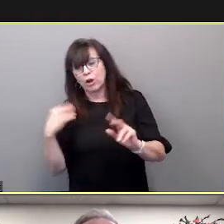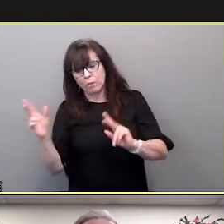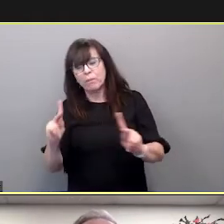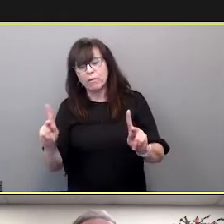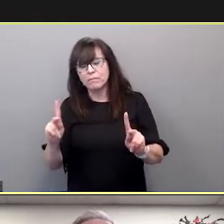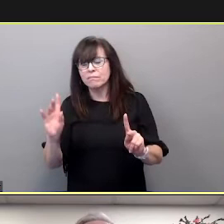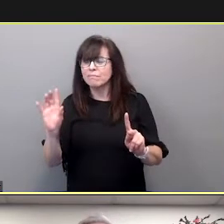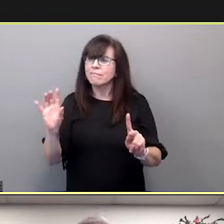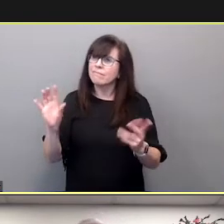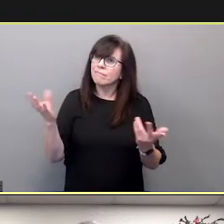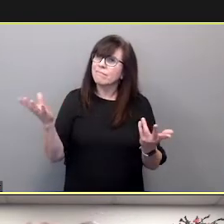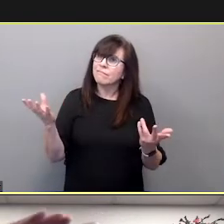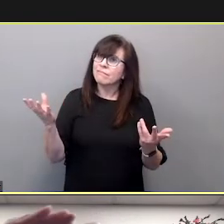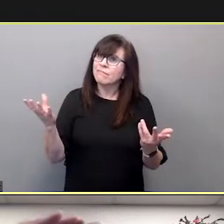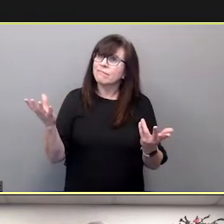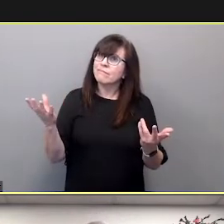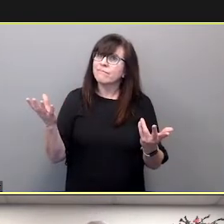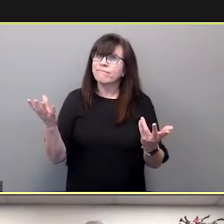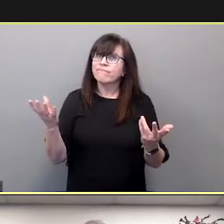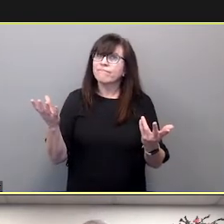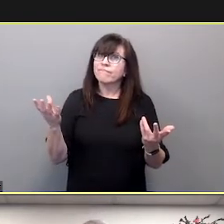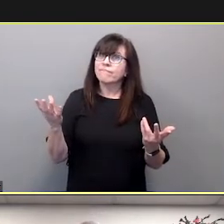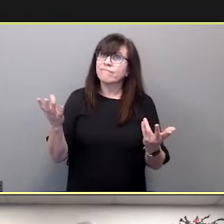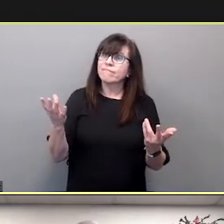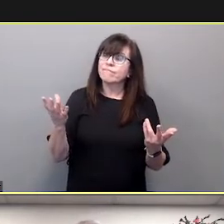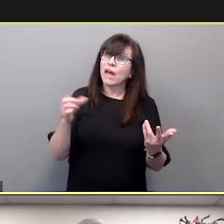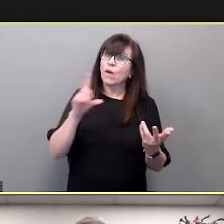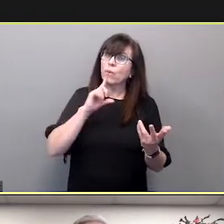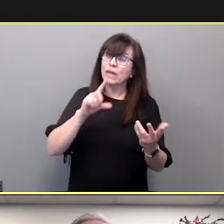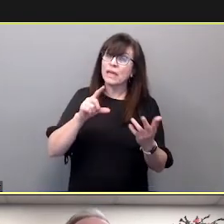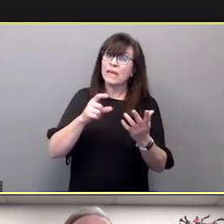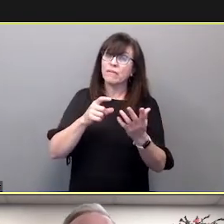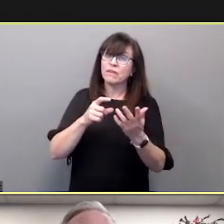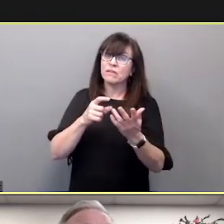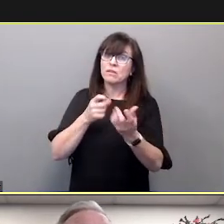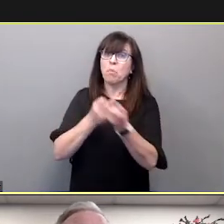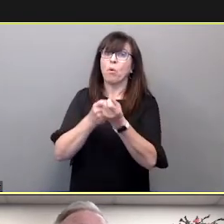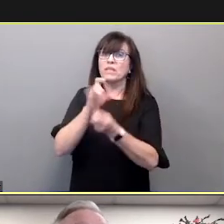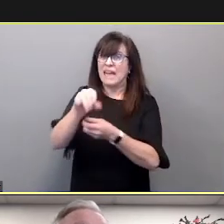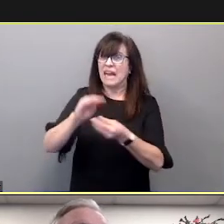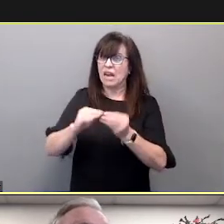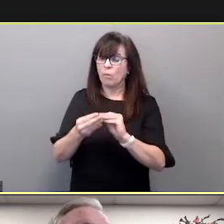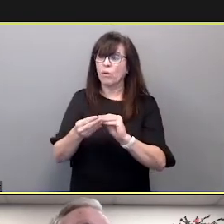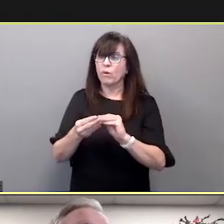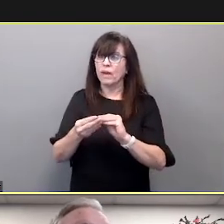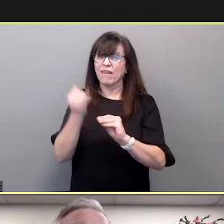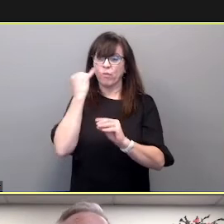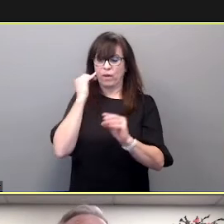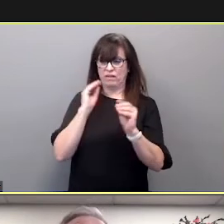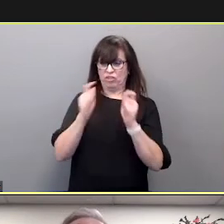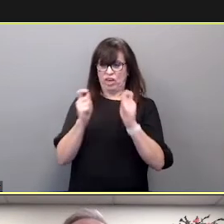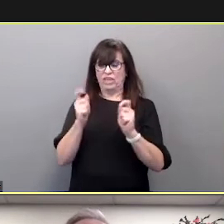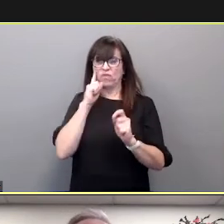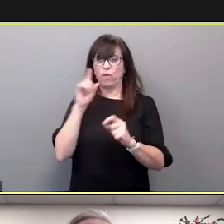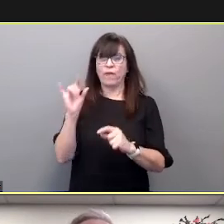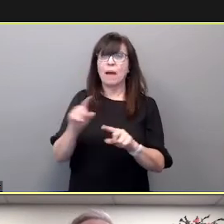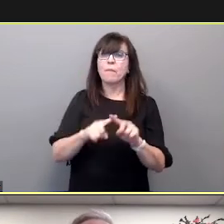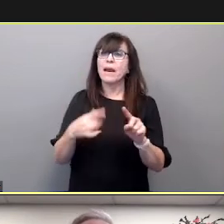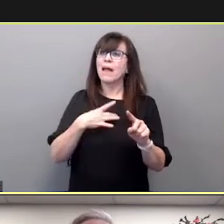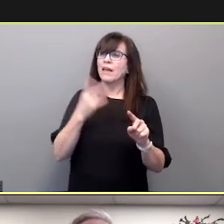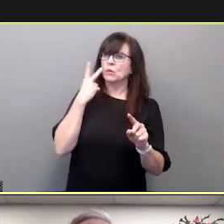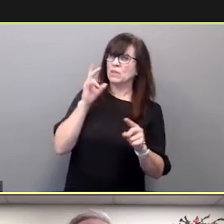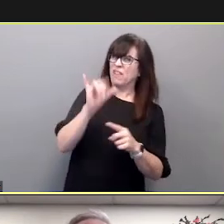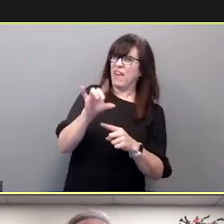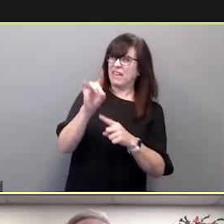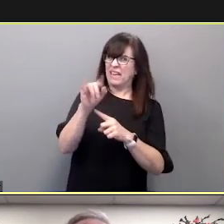which would actually compress this number. It would be even bigger if we corrected for that. But I like to look at this data and